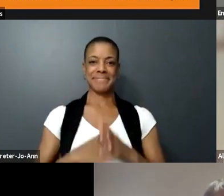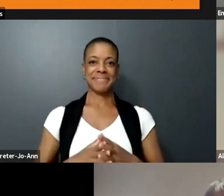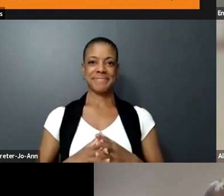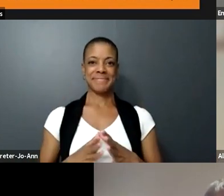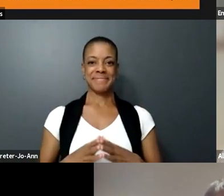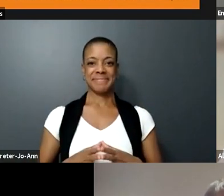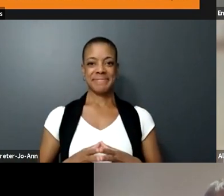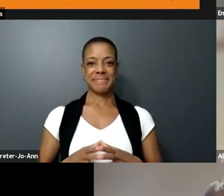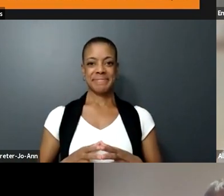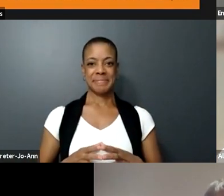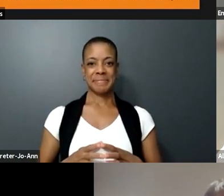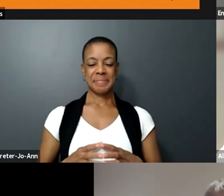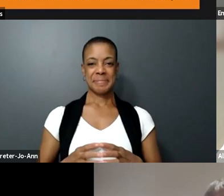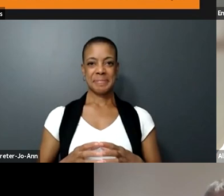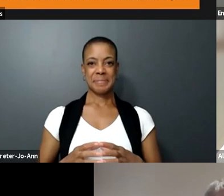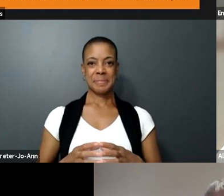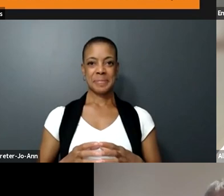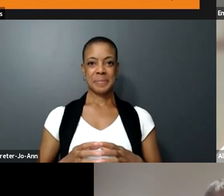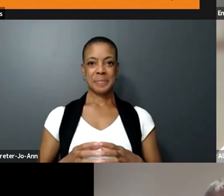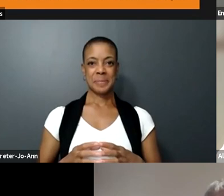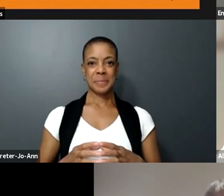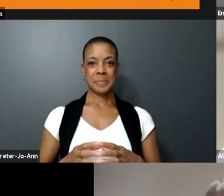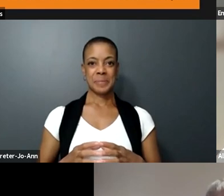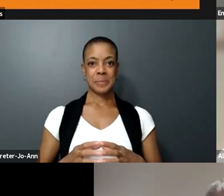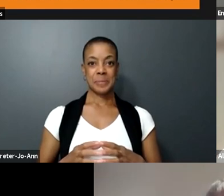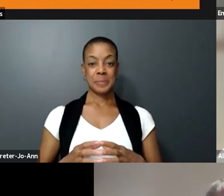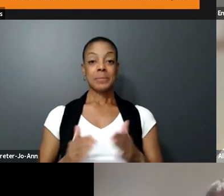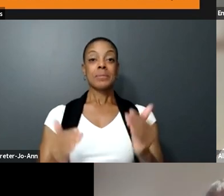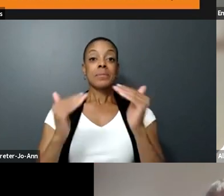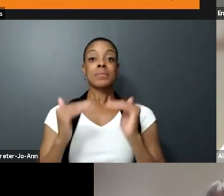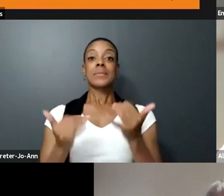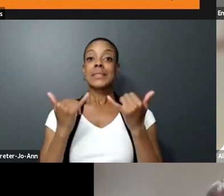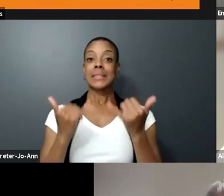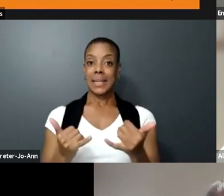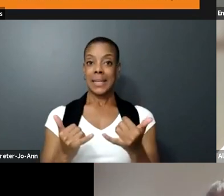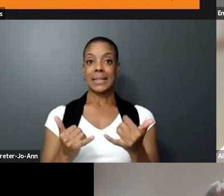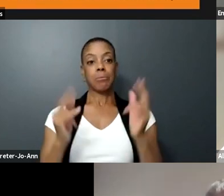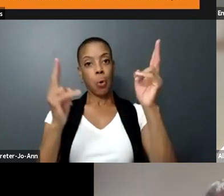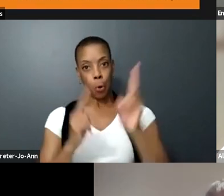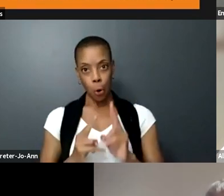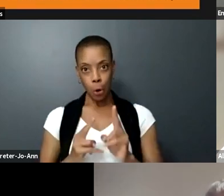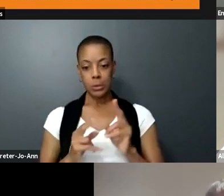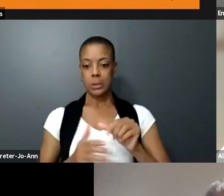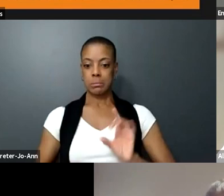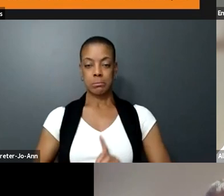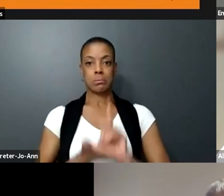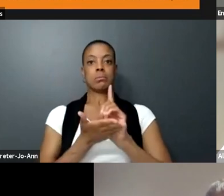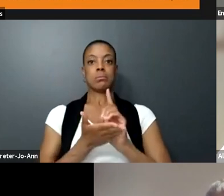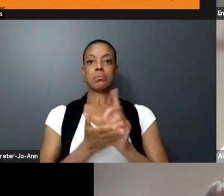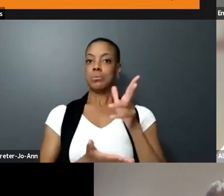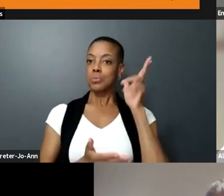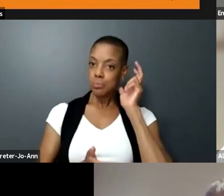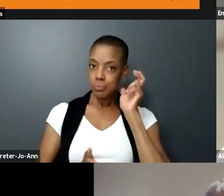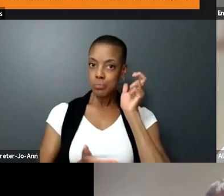and grateful for all the work you do for community. So, Chimi Gwech. So today we've had the honor and privilege to learn and hear about resiliency